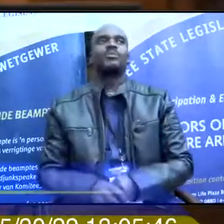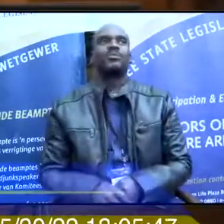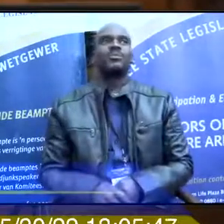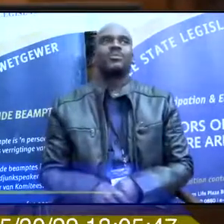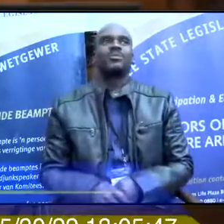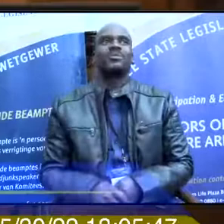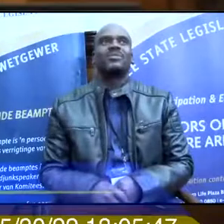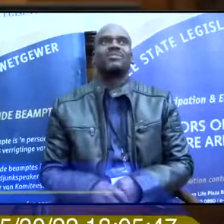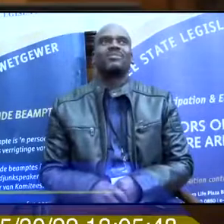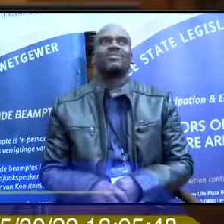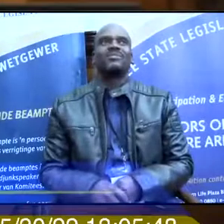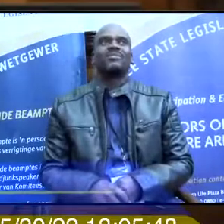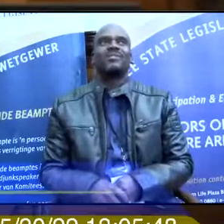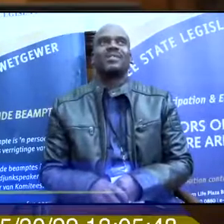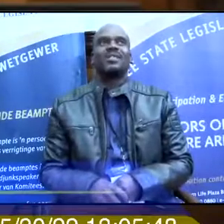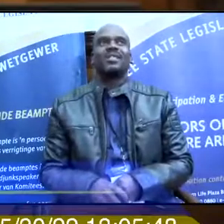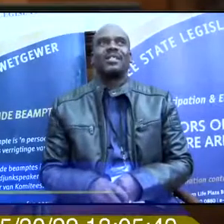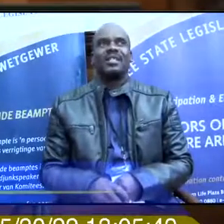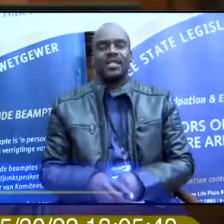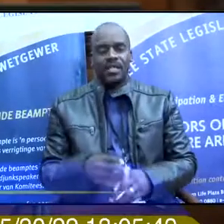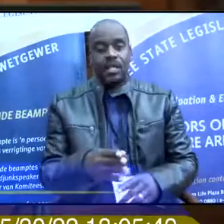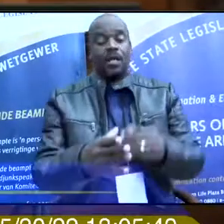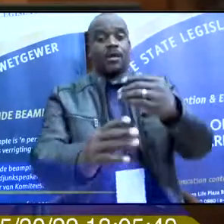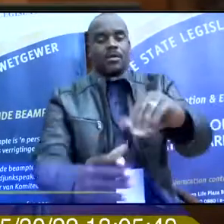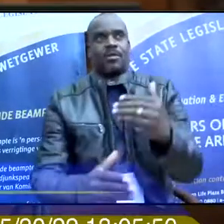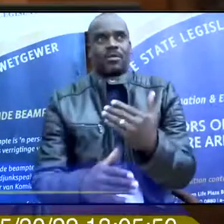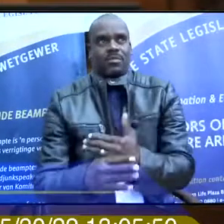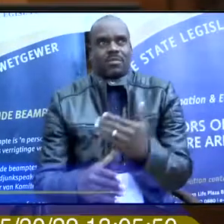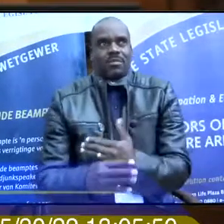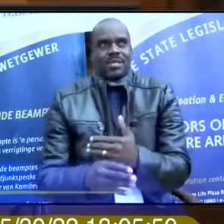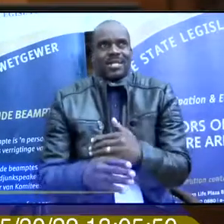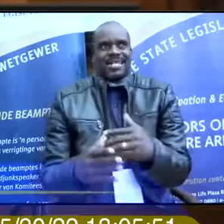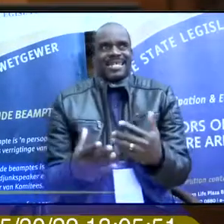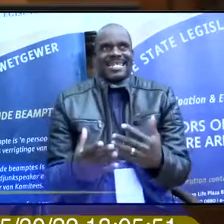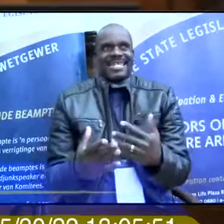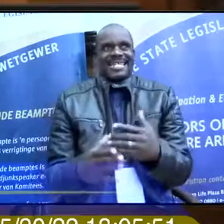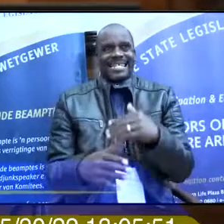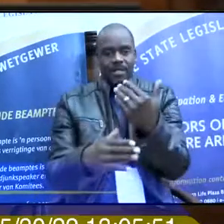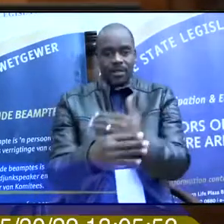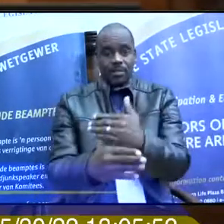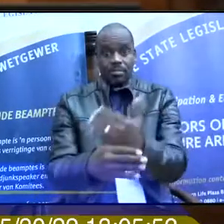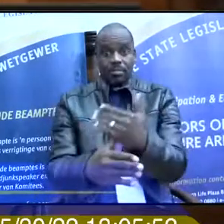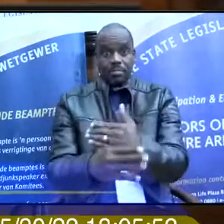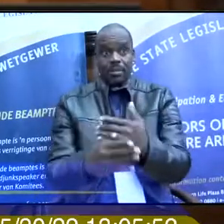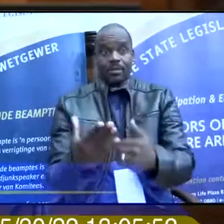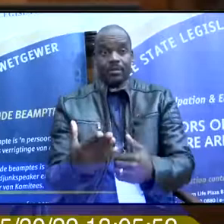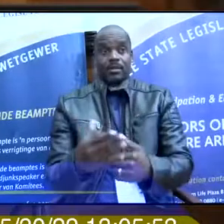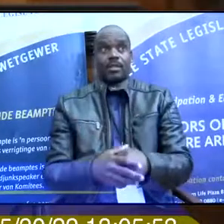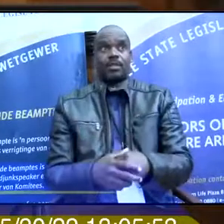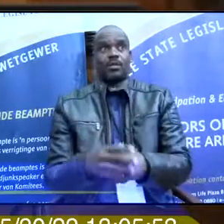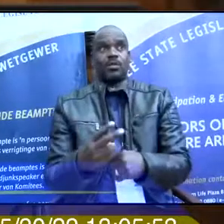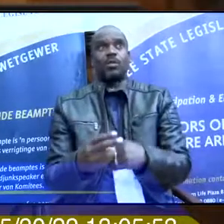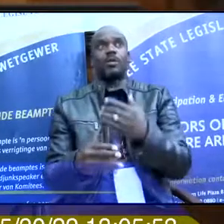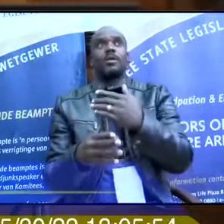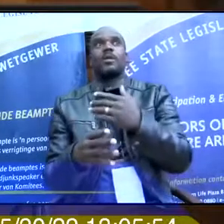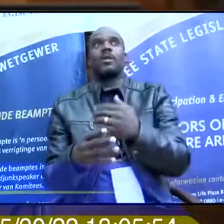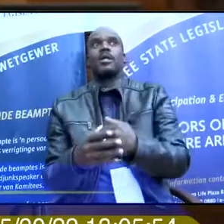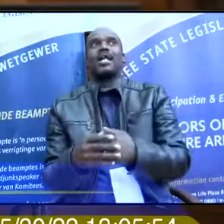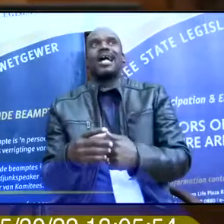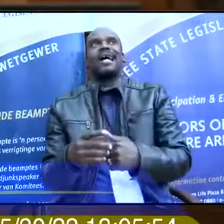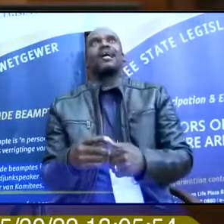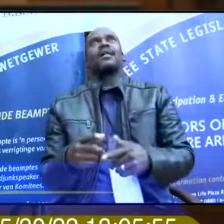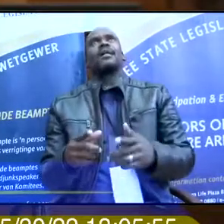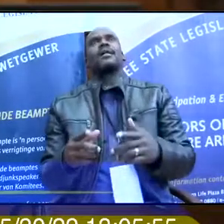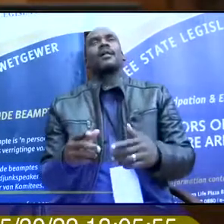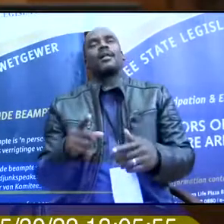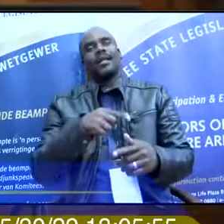another problem we identified is that employers did not show any social solidarity to workers workers were forced